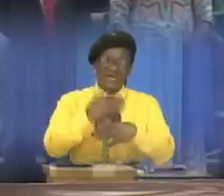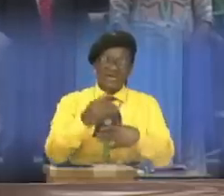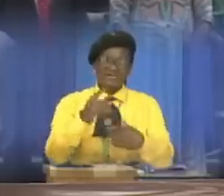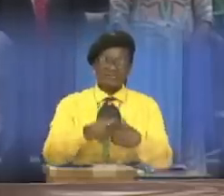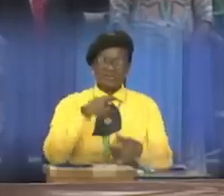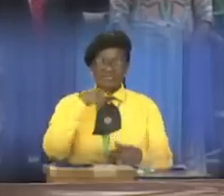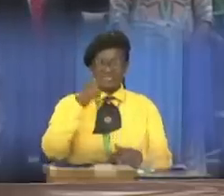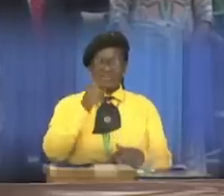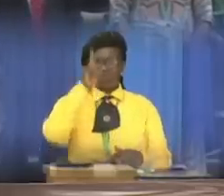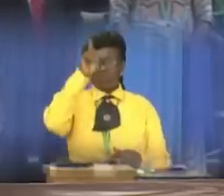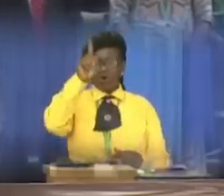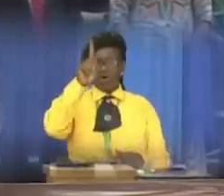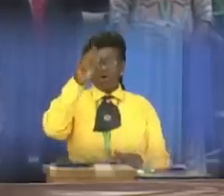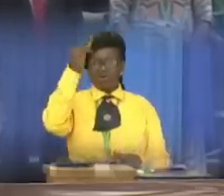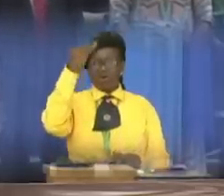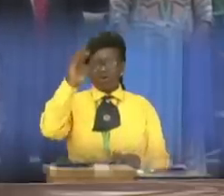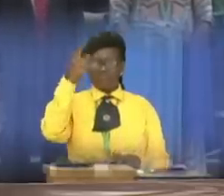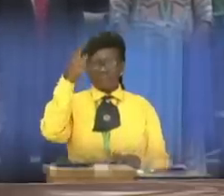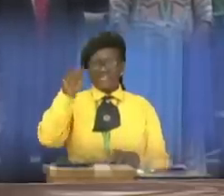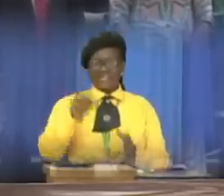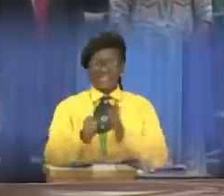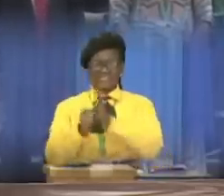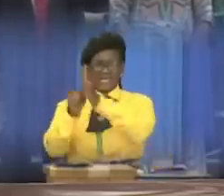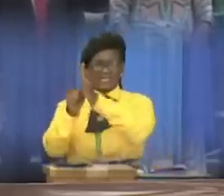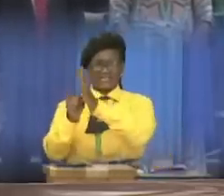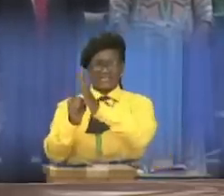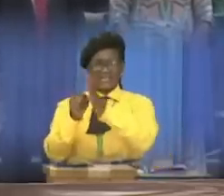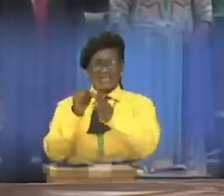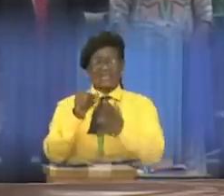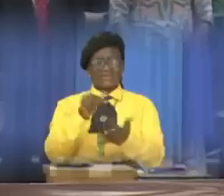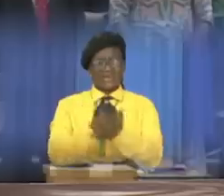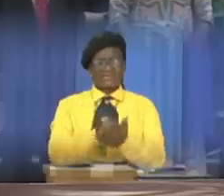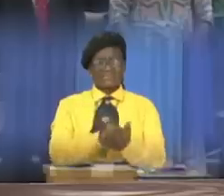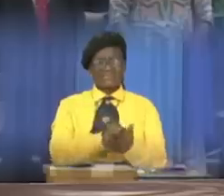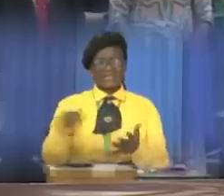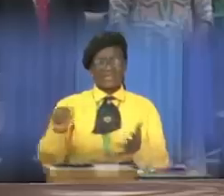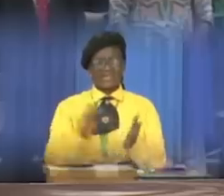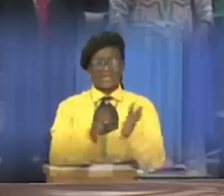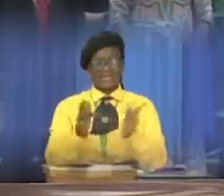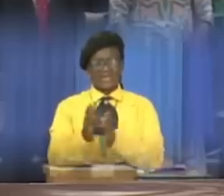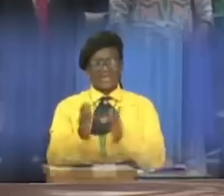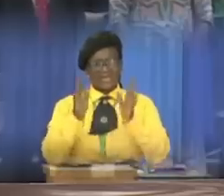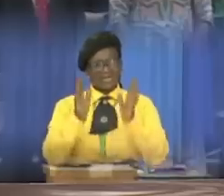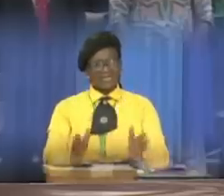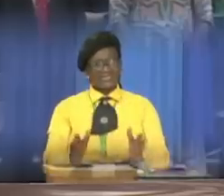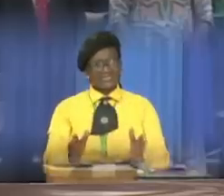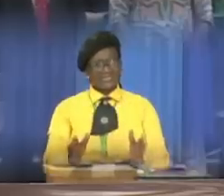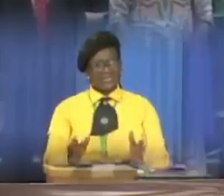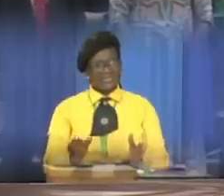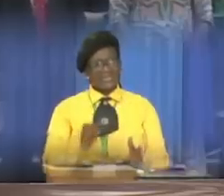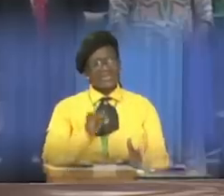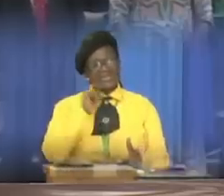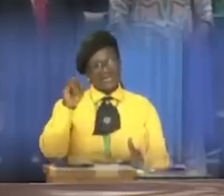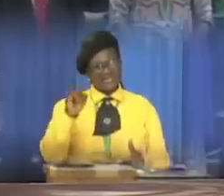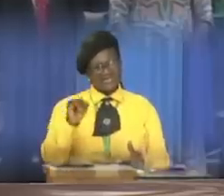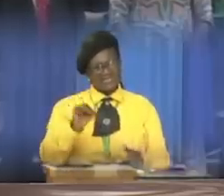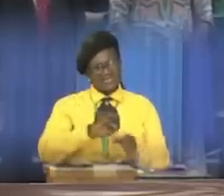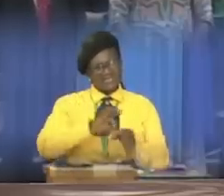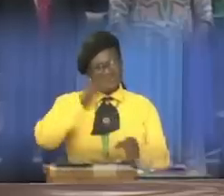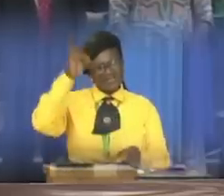one of the signs that a Christian is spiritually sick